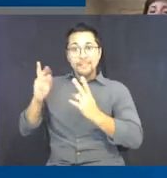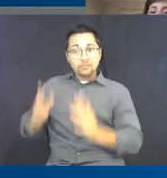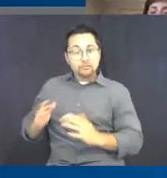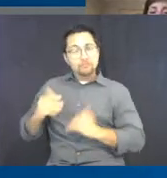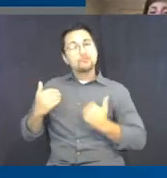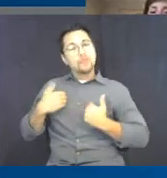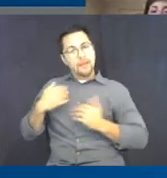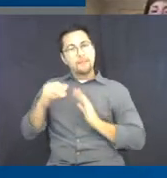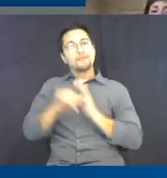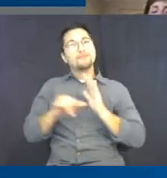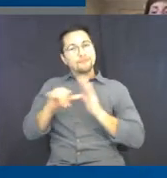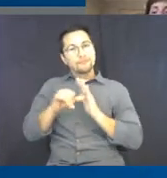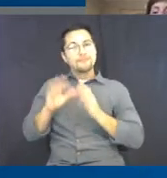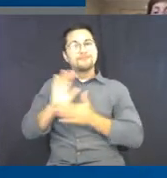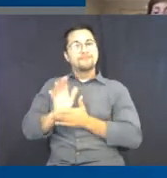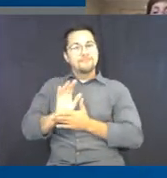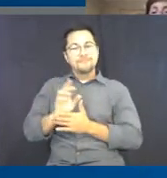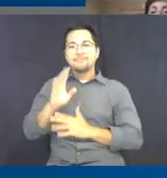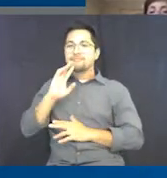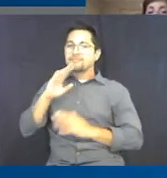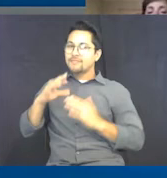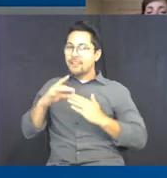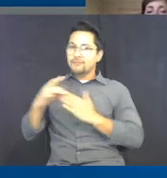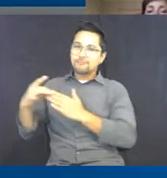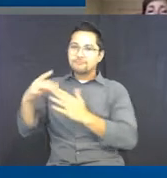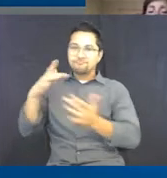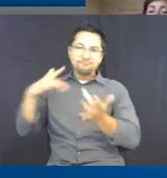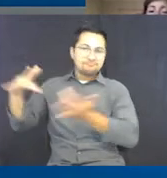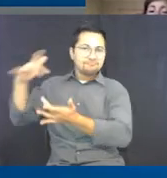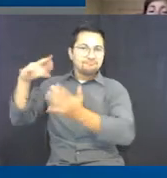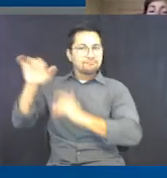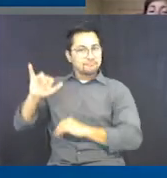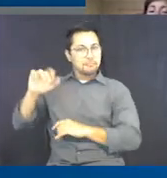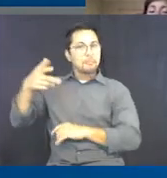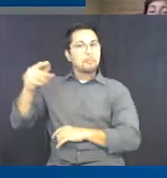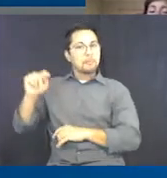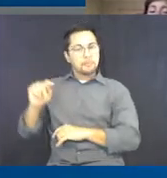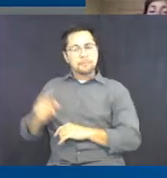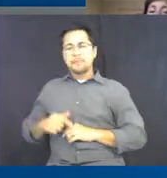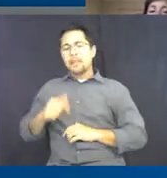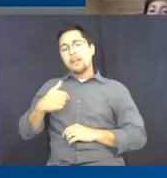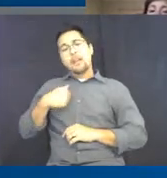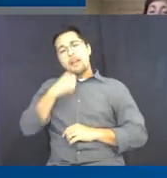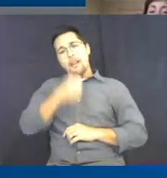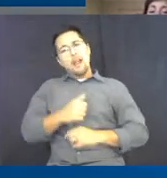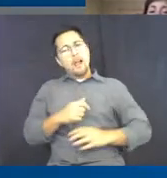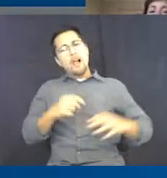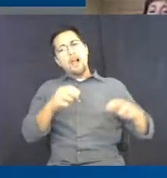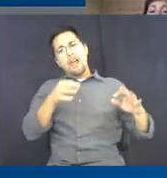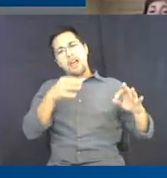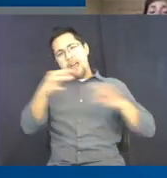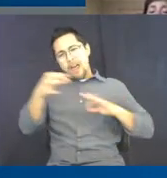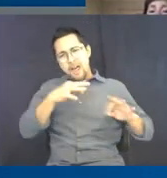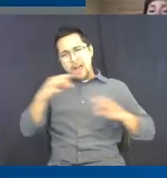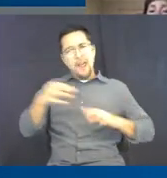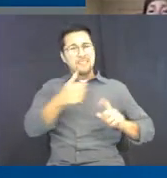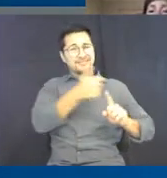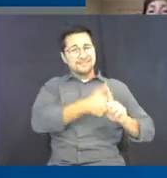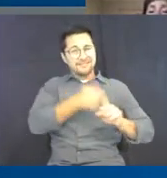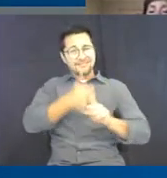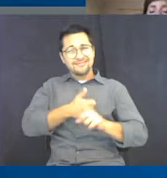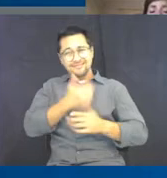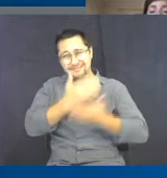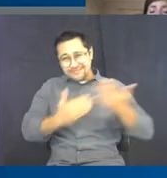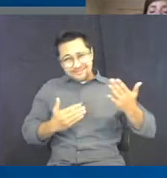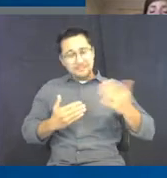about the shiny gadget or the technology and find a piece of tech and then, trying to match it to somebody's needs. But